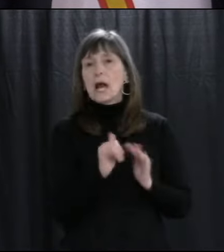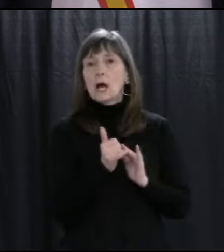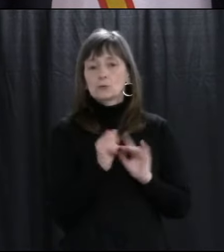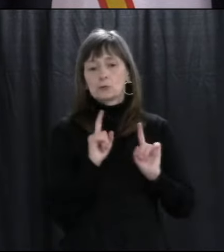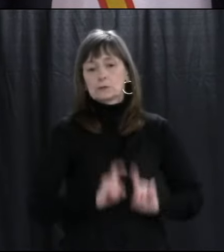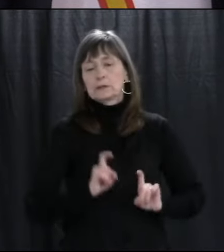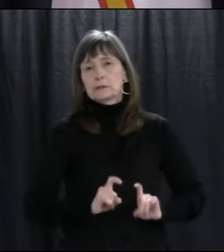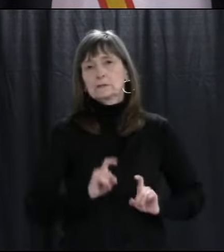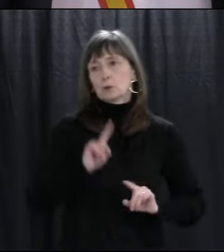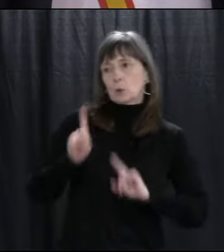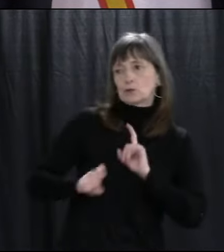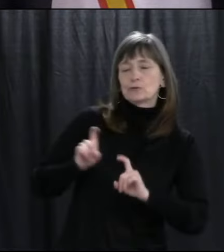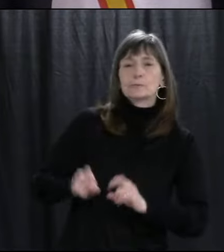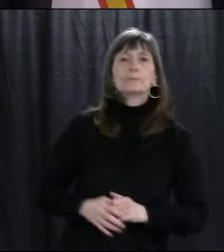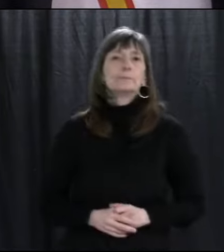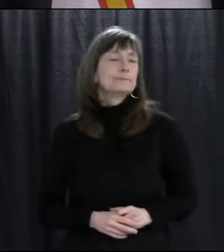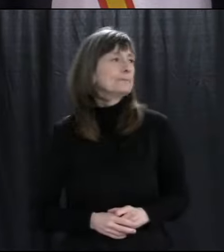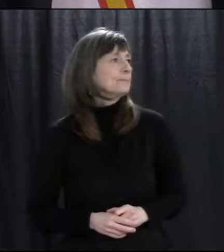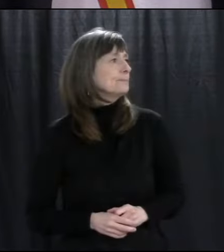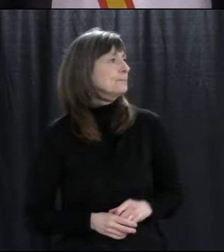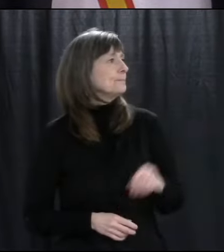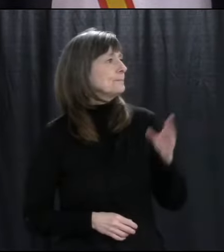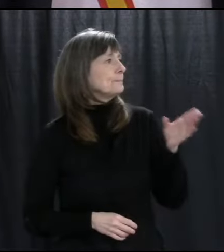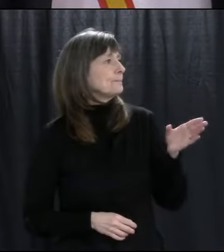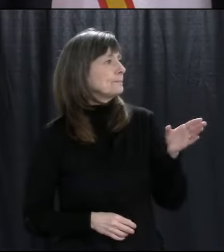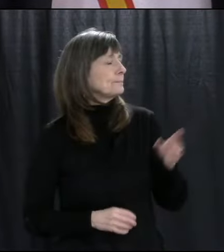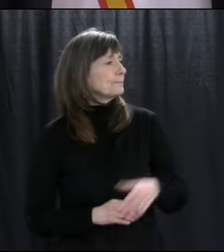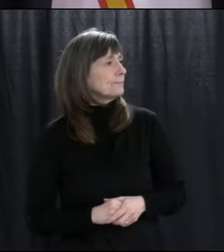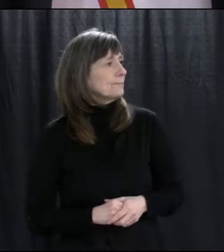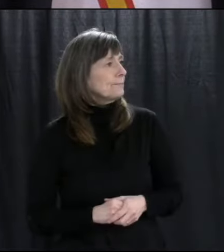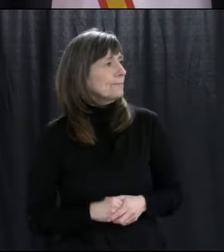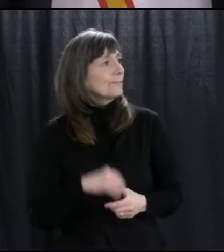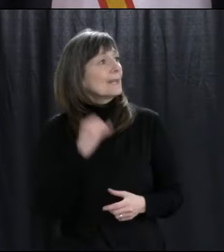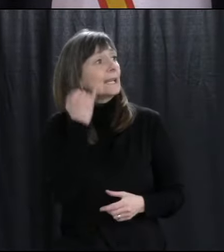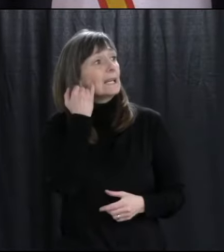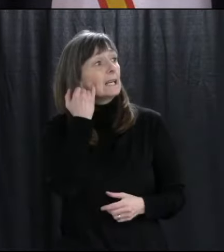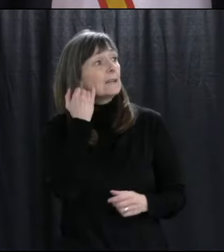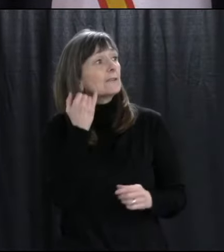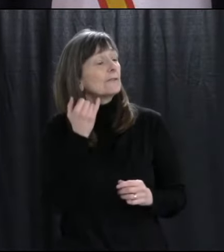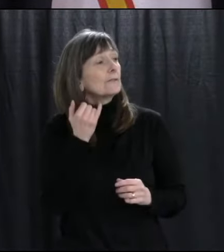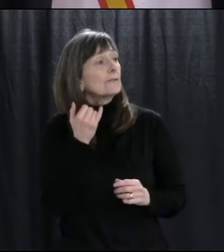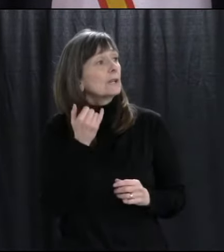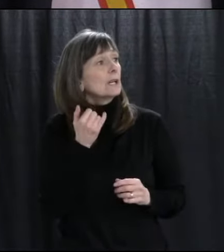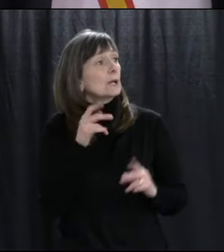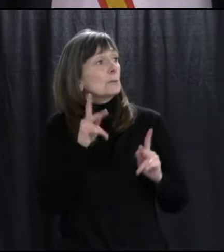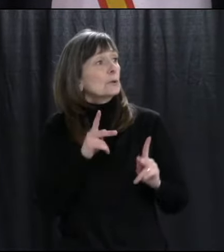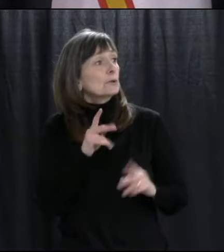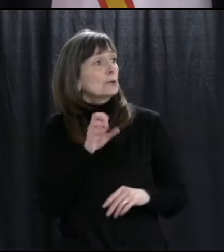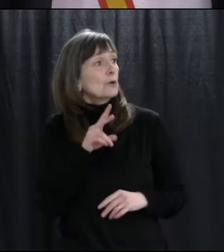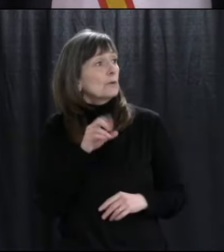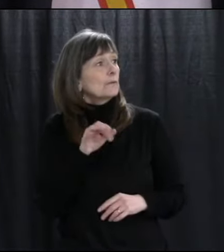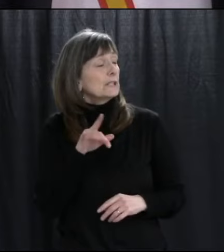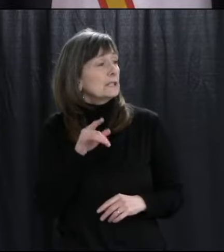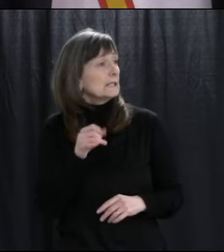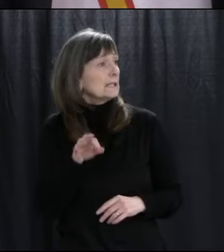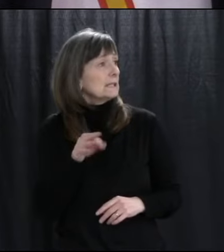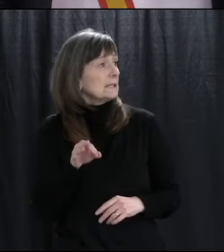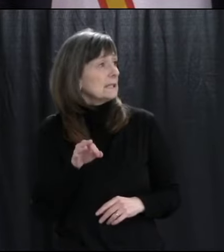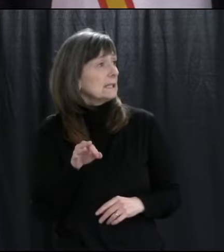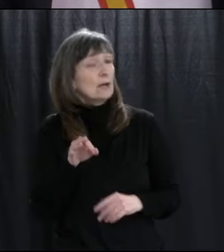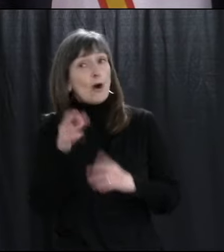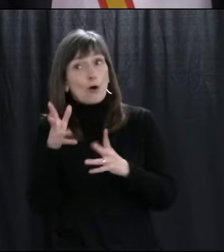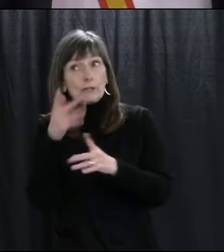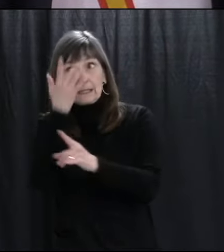If somebody on St. Pierre-Miquelon was to become ill with COVID-19, are they coming to the province, and what is being put in place to monitor